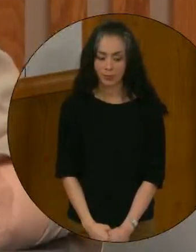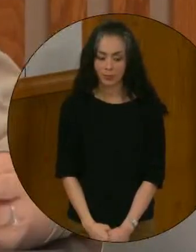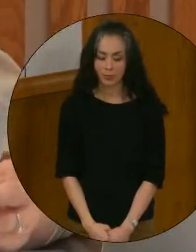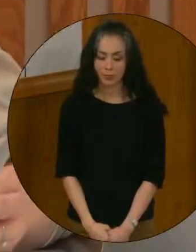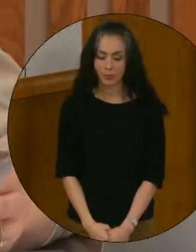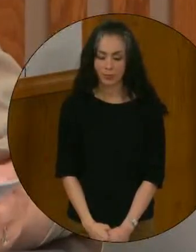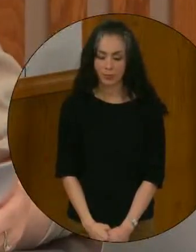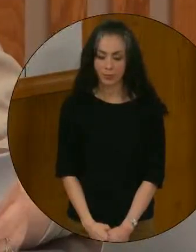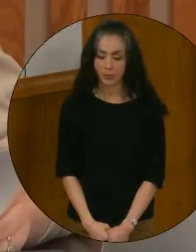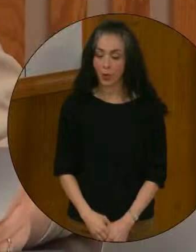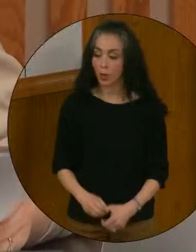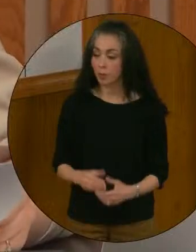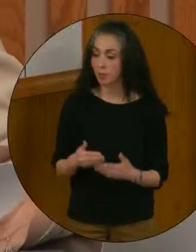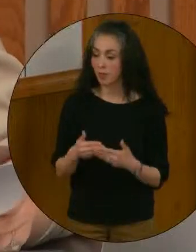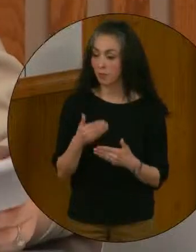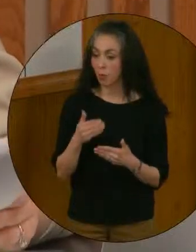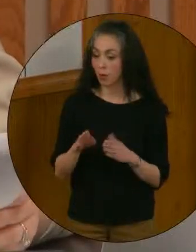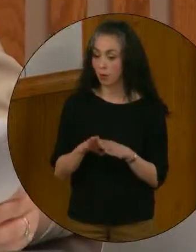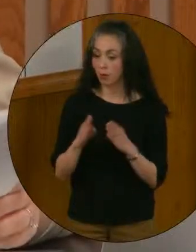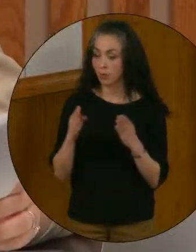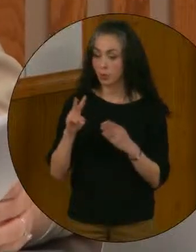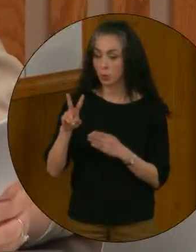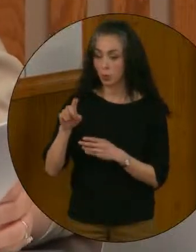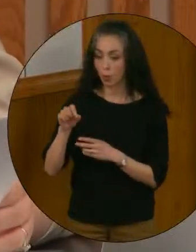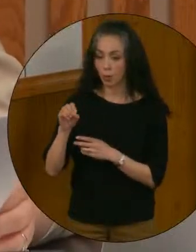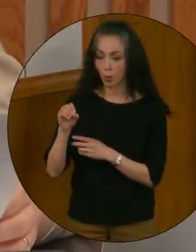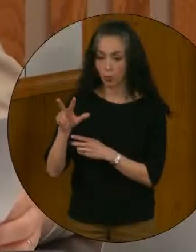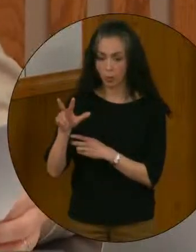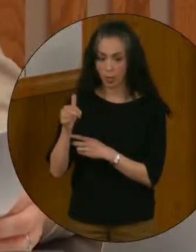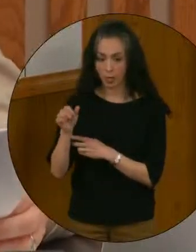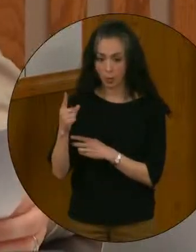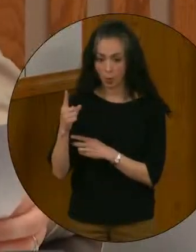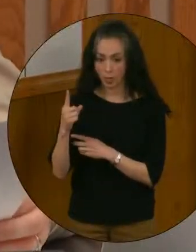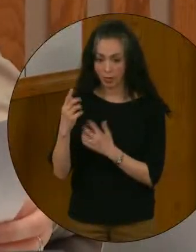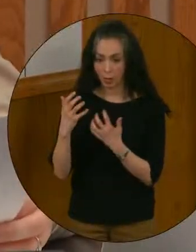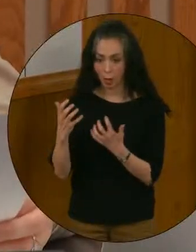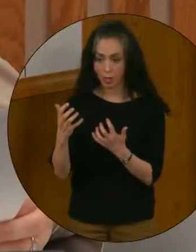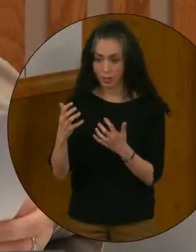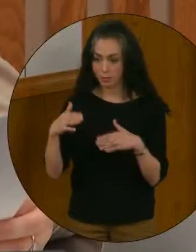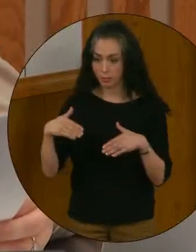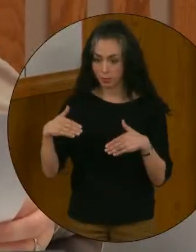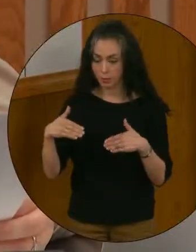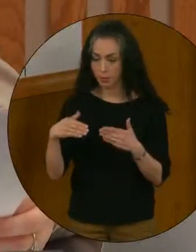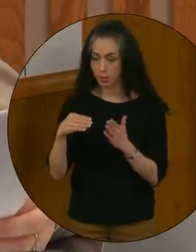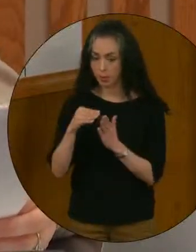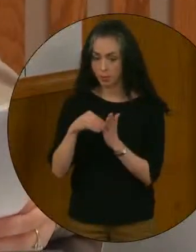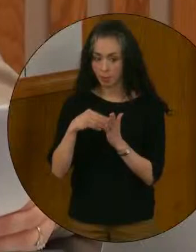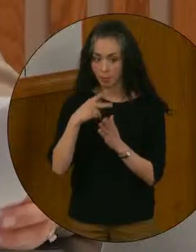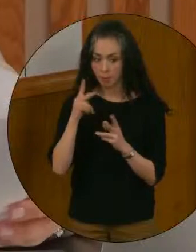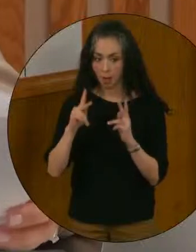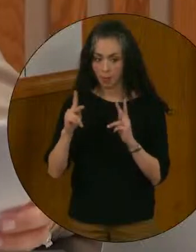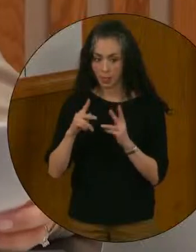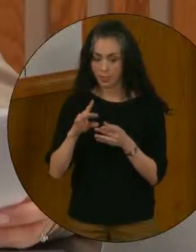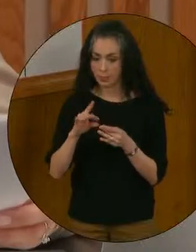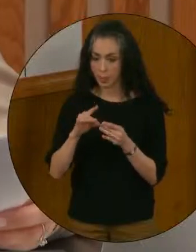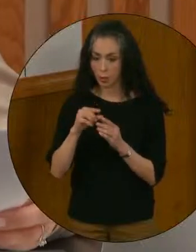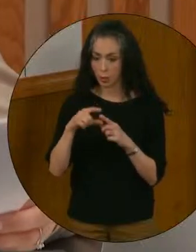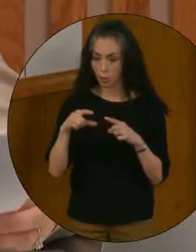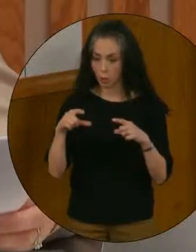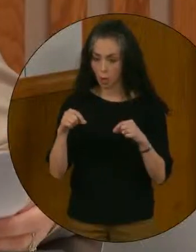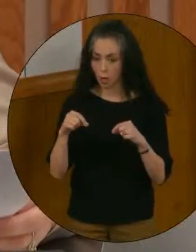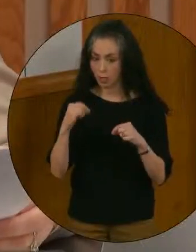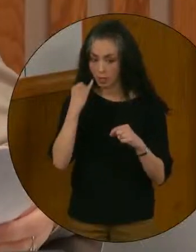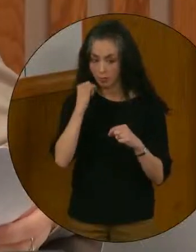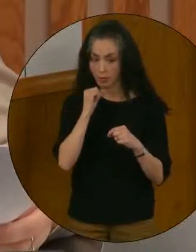All right, colleagues, before I open 2.03, is there anyone who has, in the audience, who has not had a moment to complete a public speaker card? If not, please do